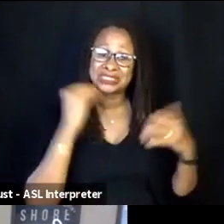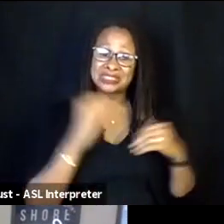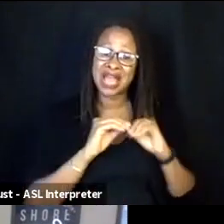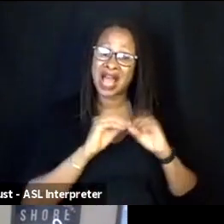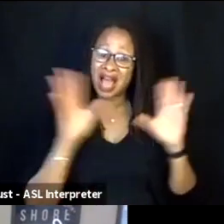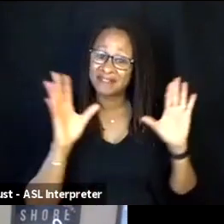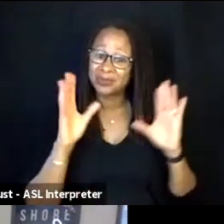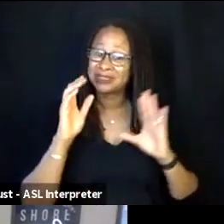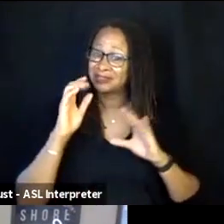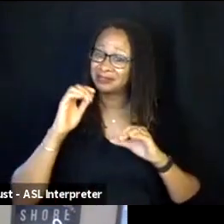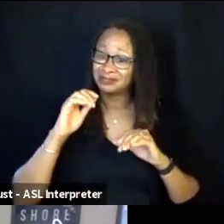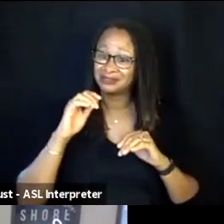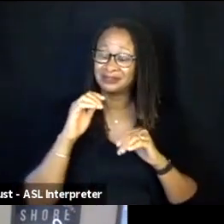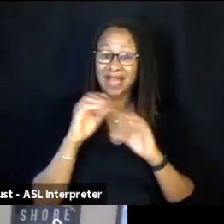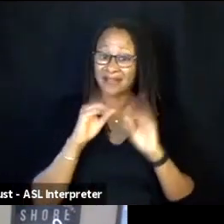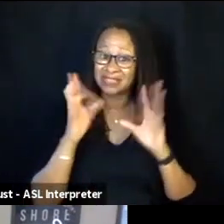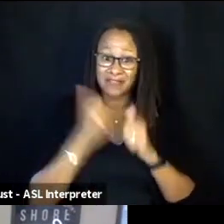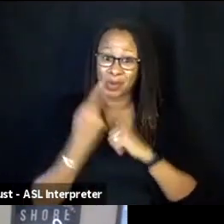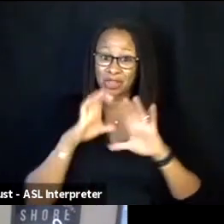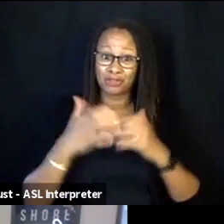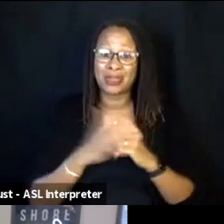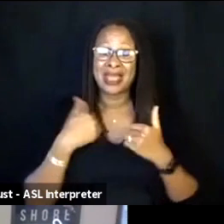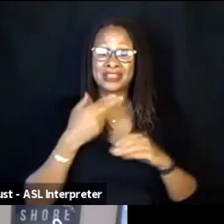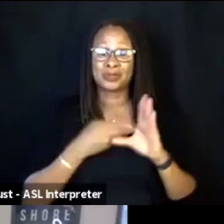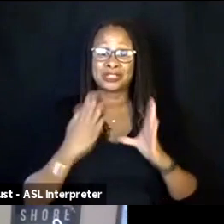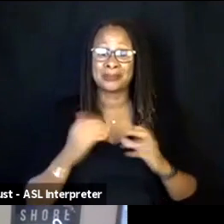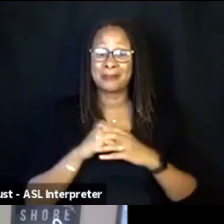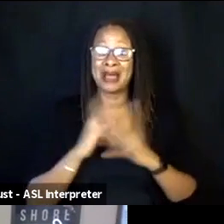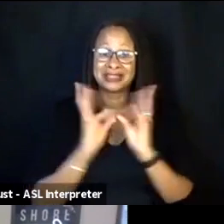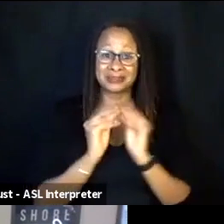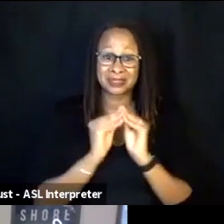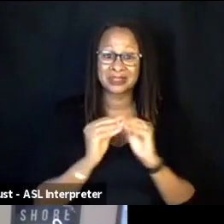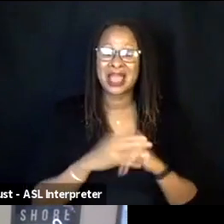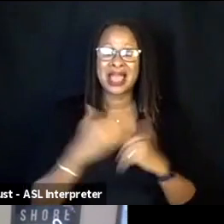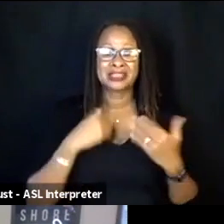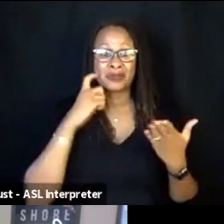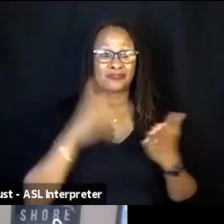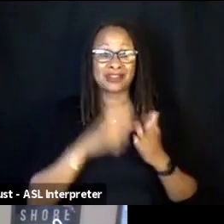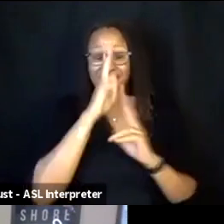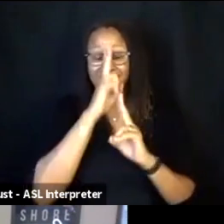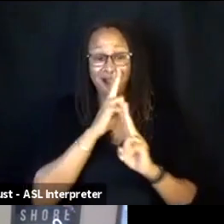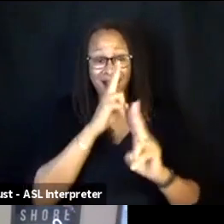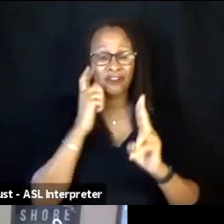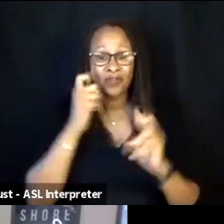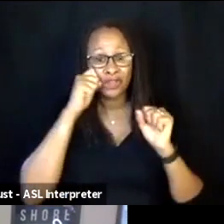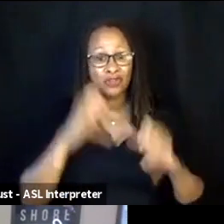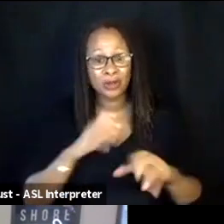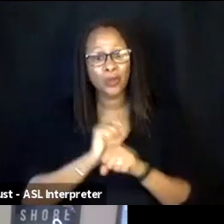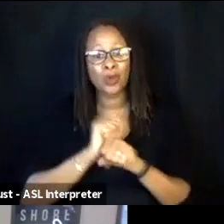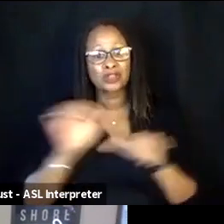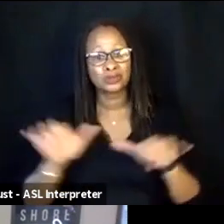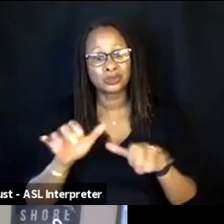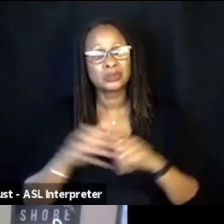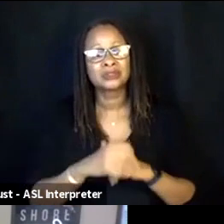everyone in this group has participated in my symposium, and everyone's been recognized and honored for the incredible work they're doing. I